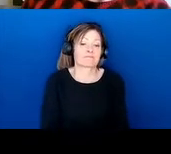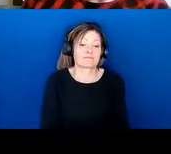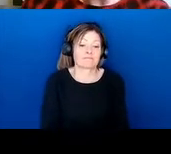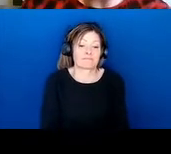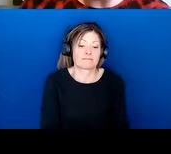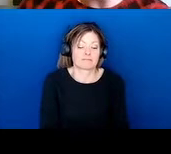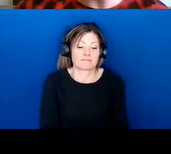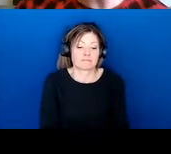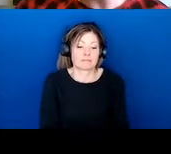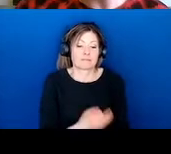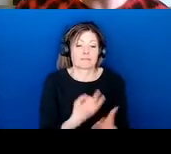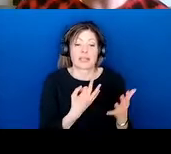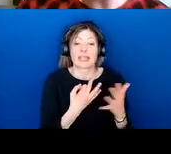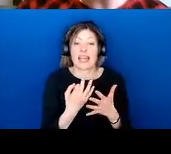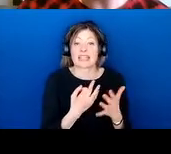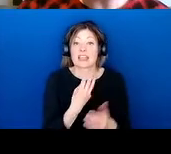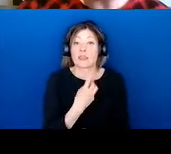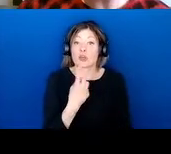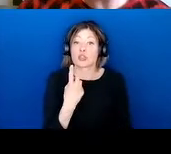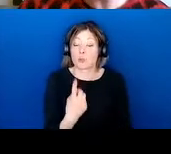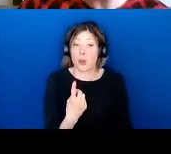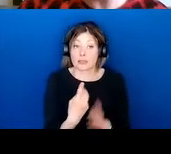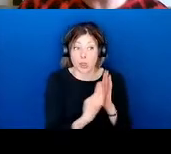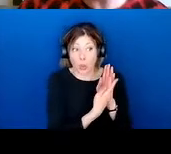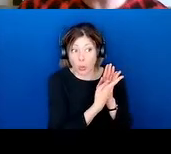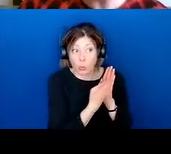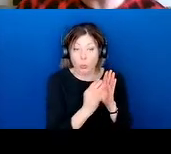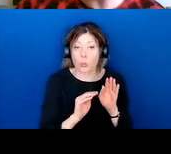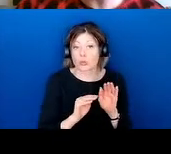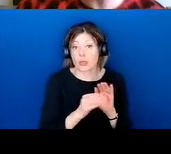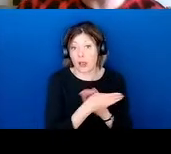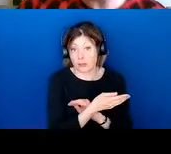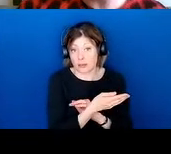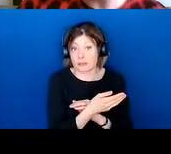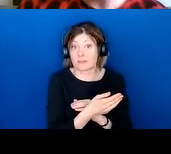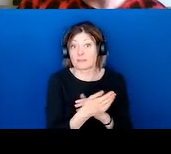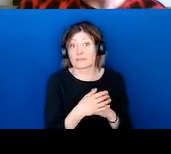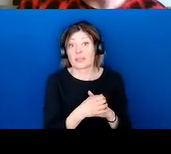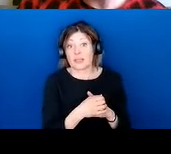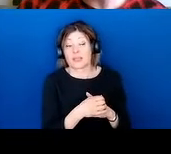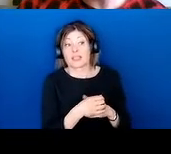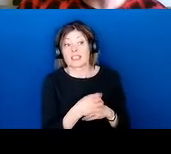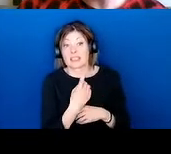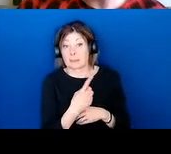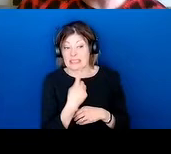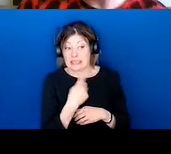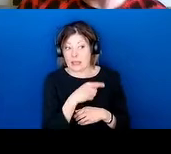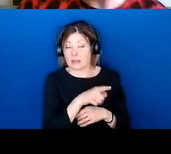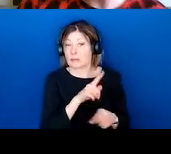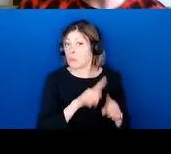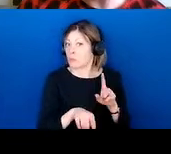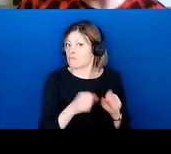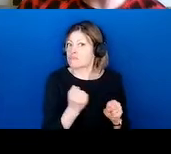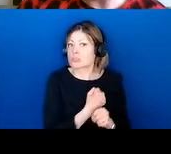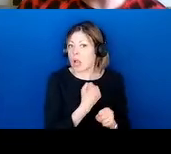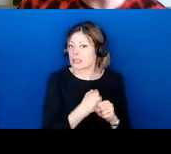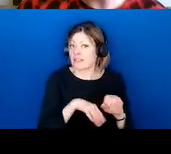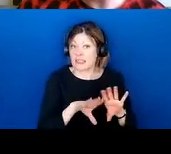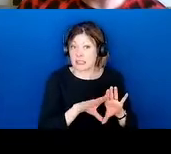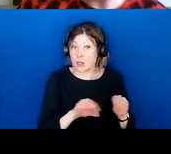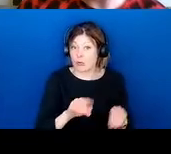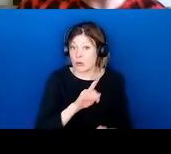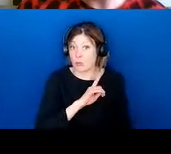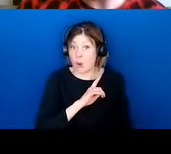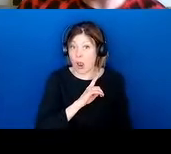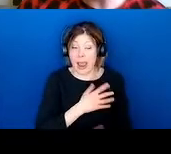In 1831, these walled gardens were described as some of the most productive in Surrey, with extensive ranges of